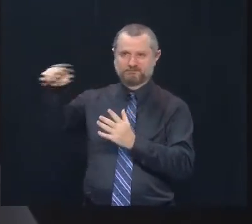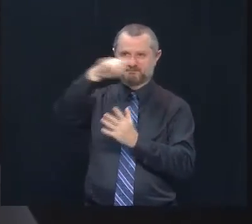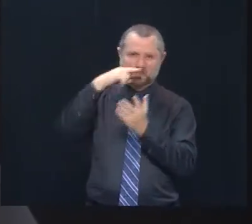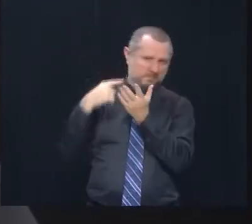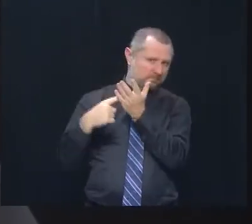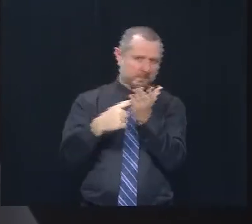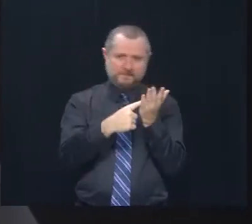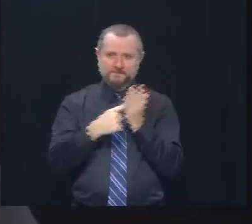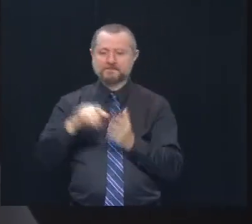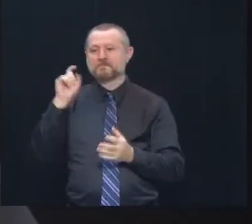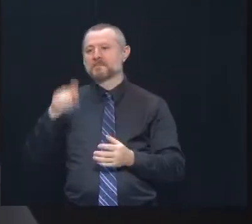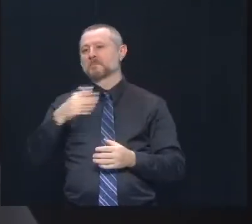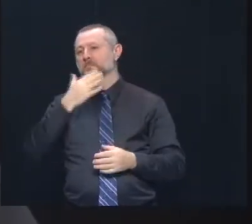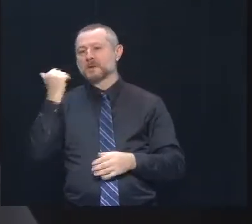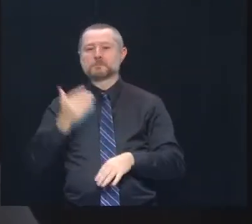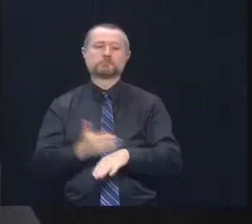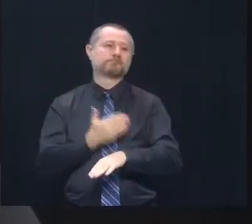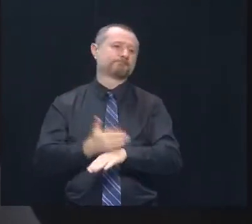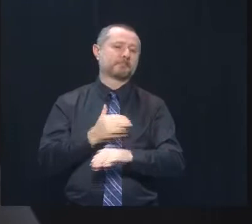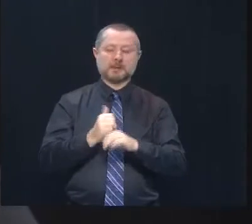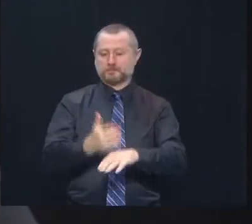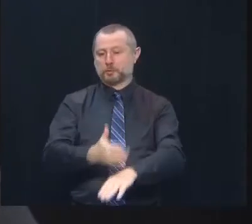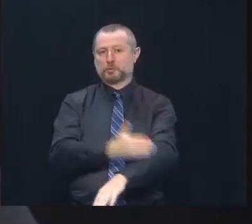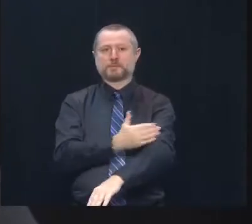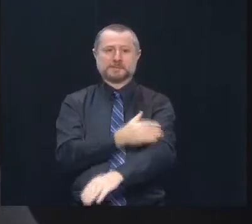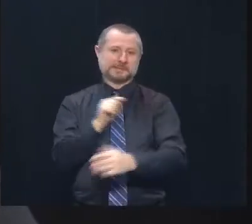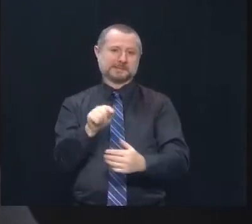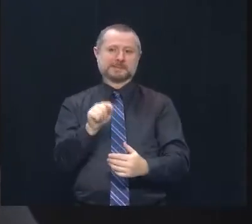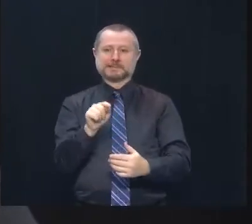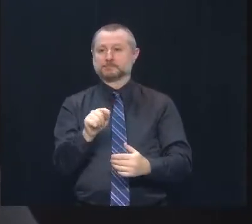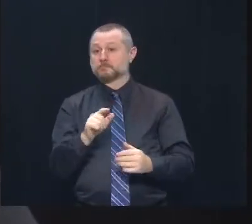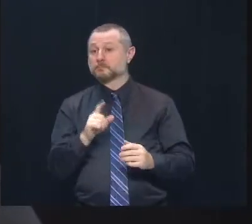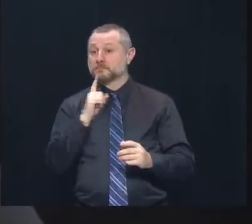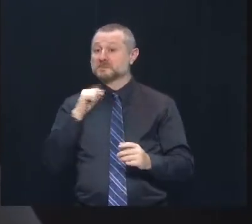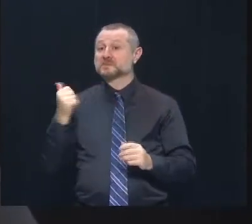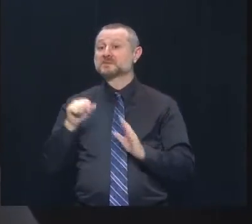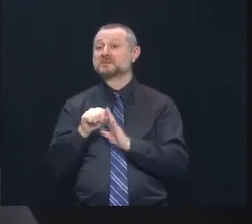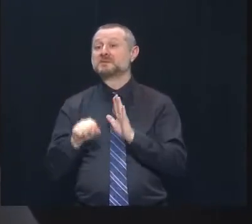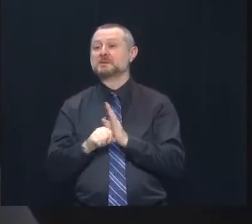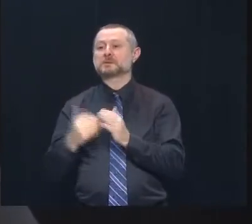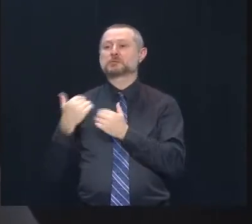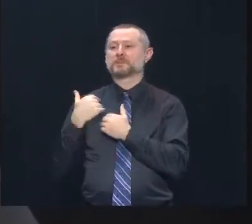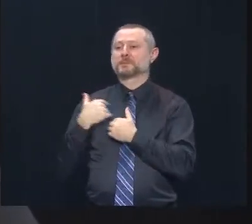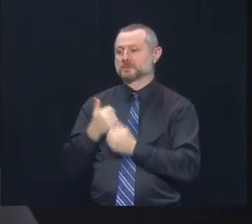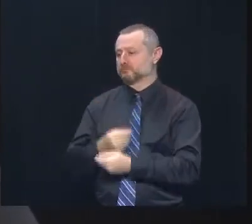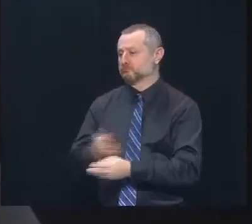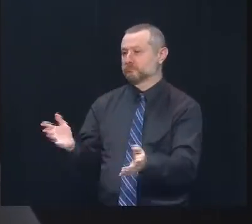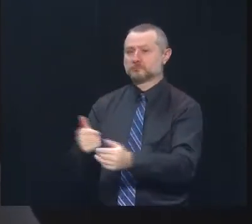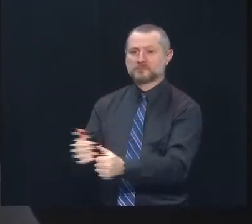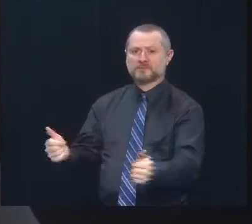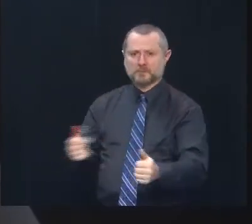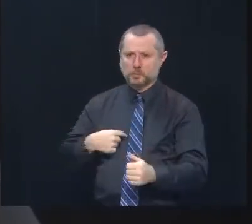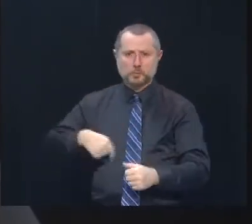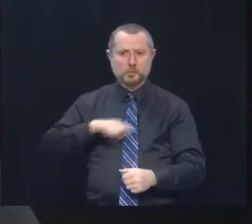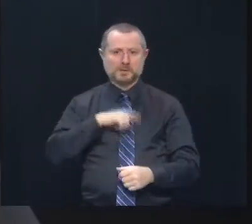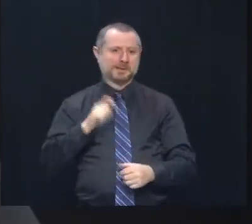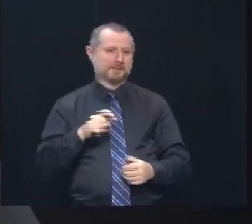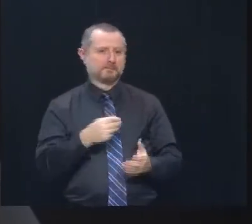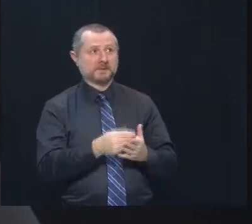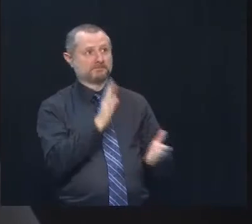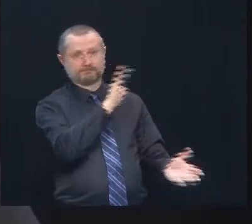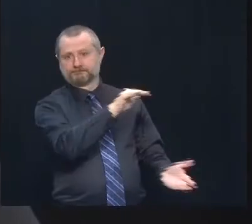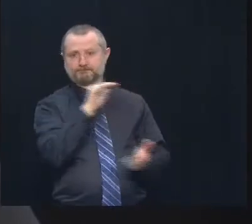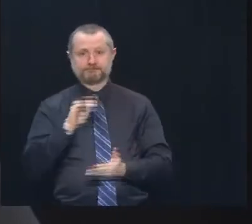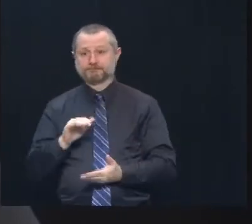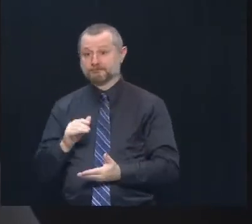improved. First, the states are responsible for the distribution. The states are going to need funding. The states are broke, to